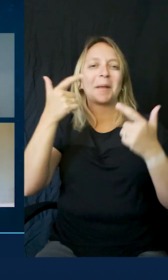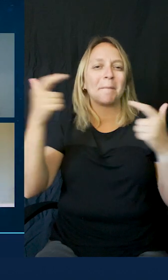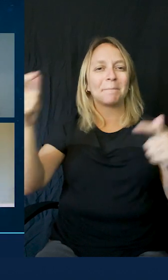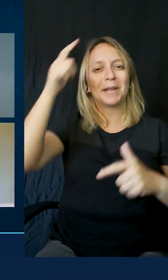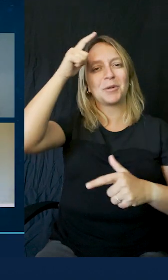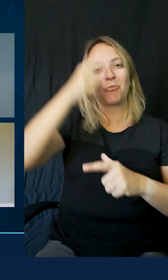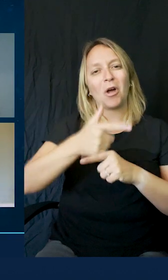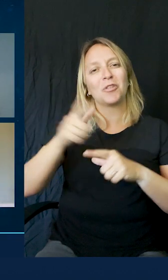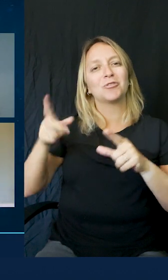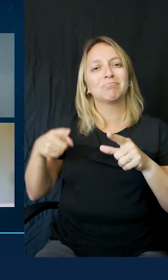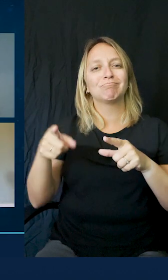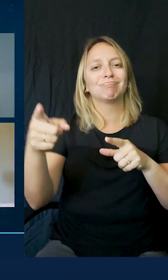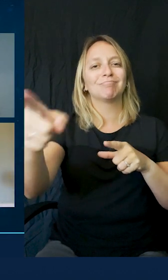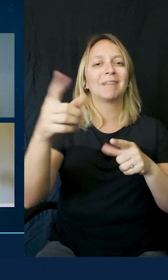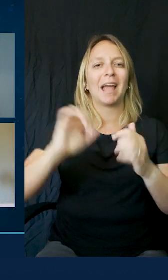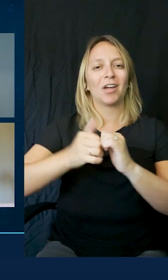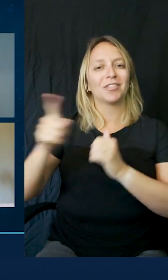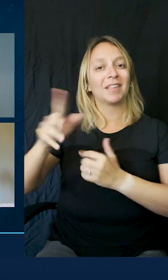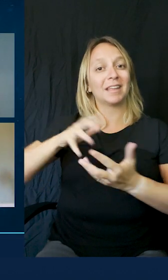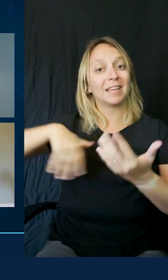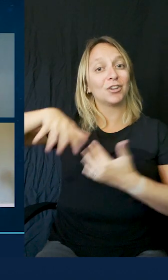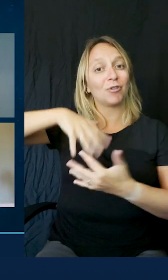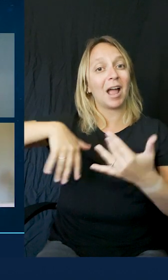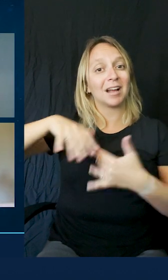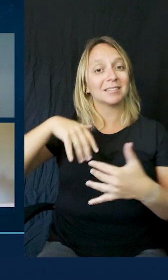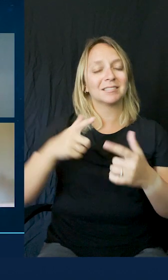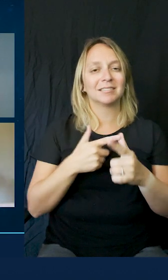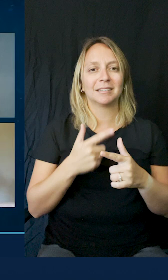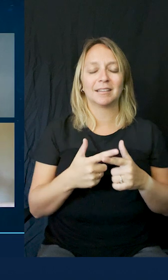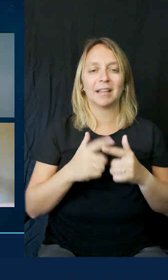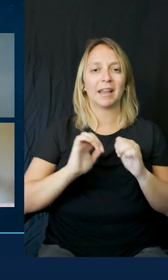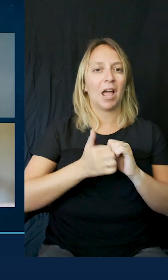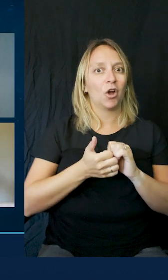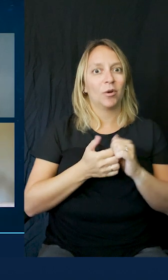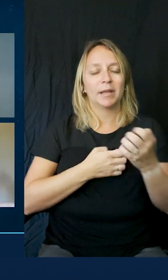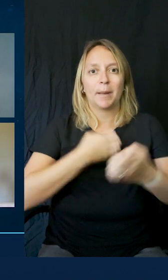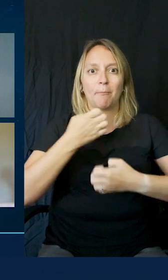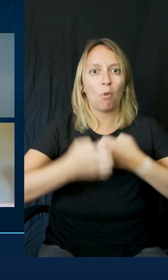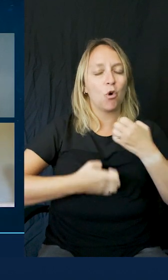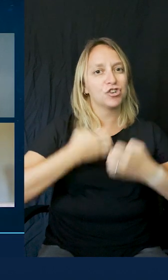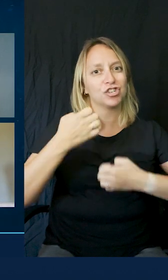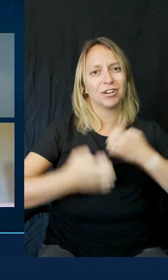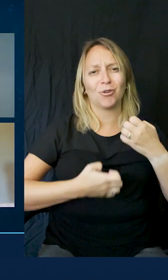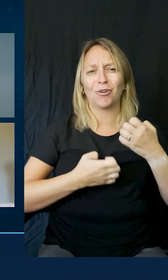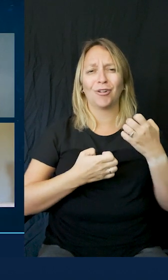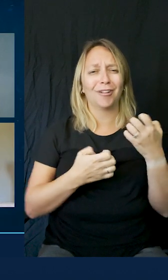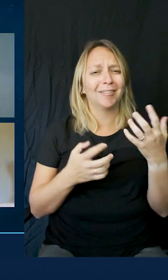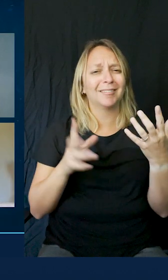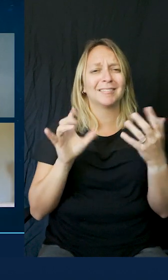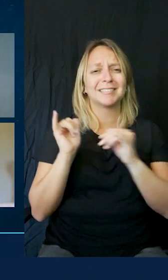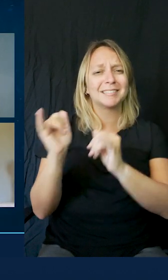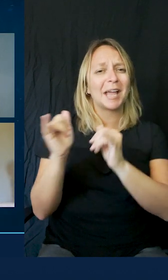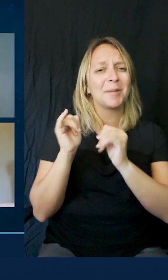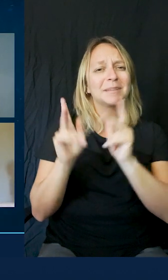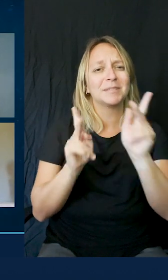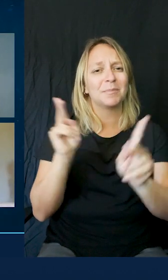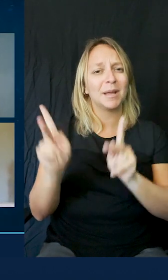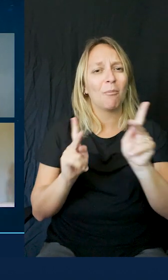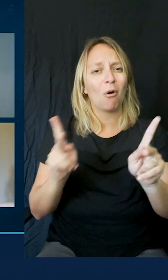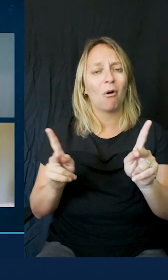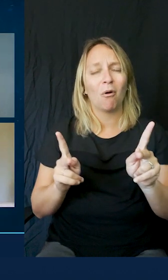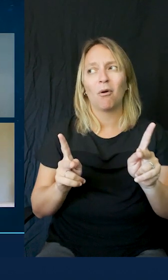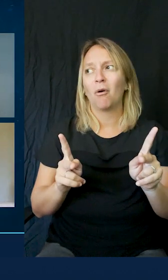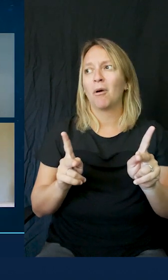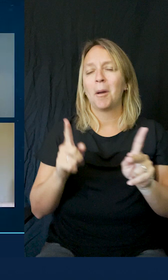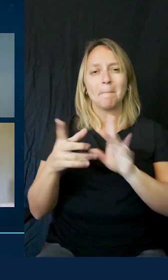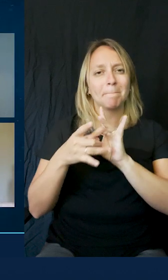to the side and how they interact with each other, and then just how emotional capable they are. And bonding